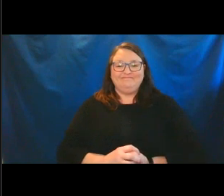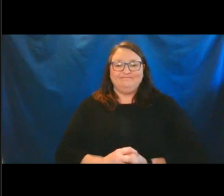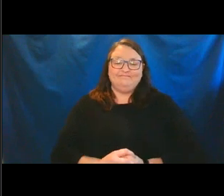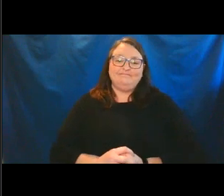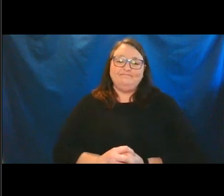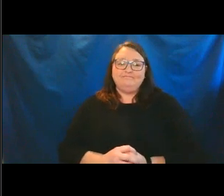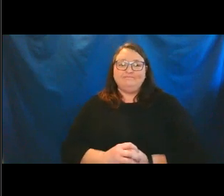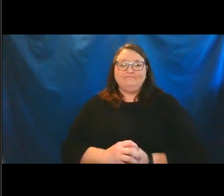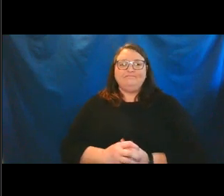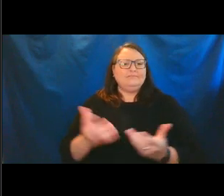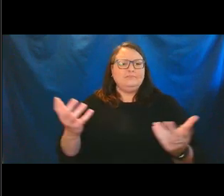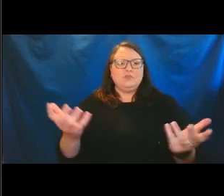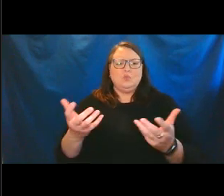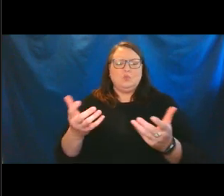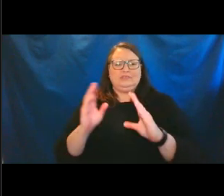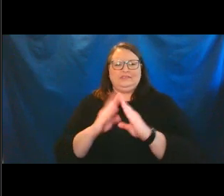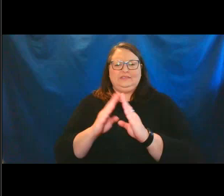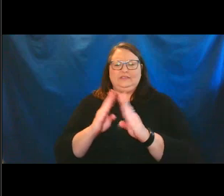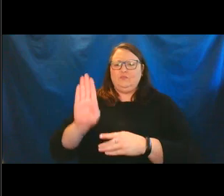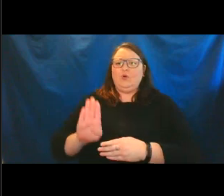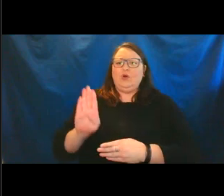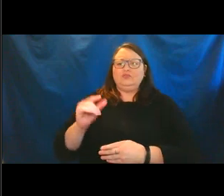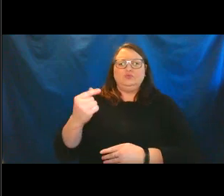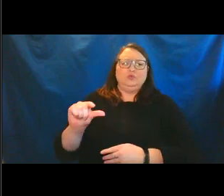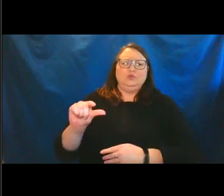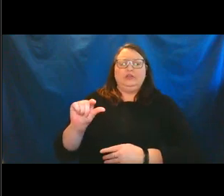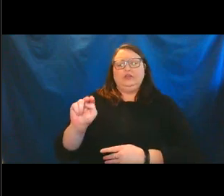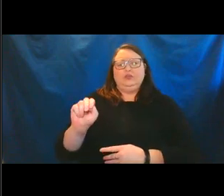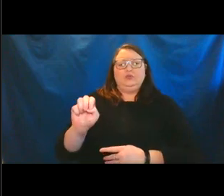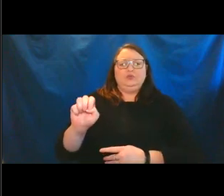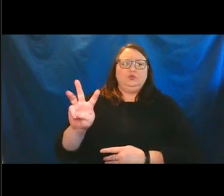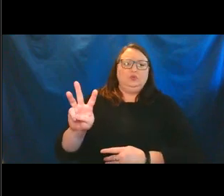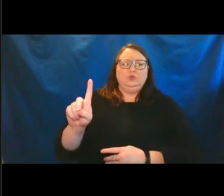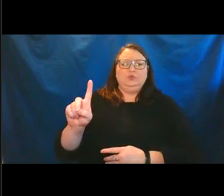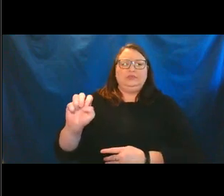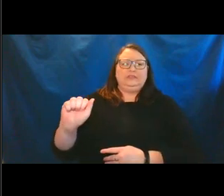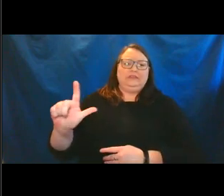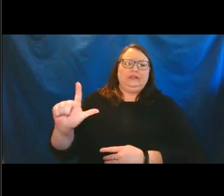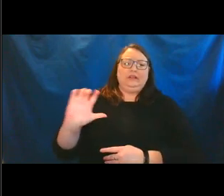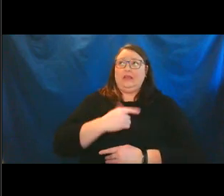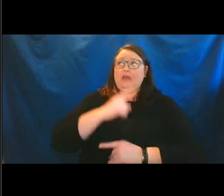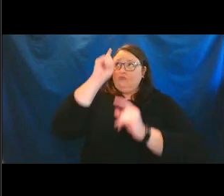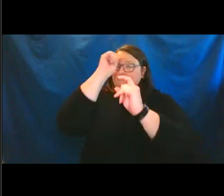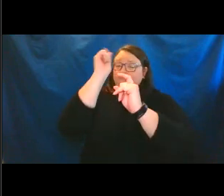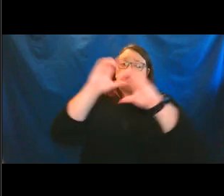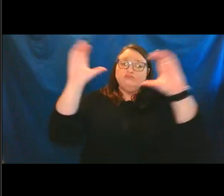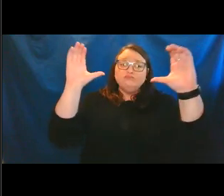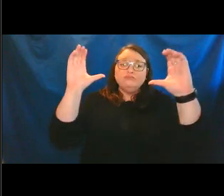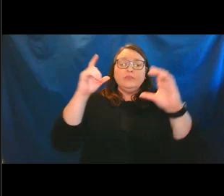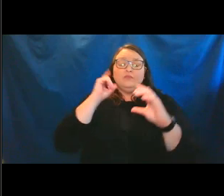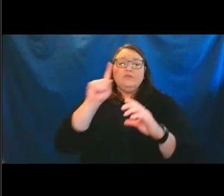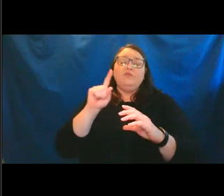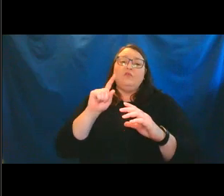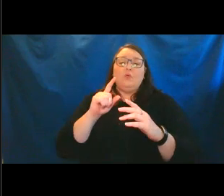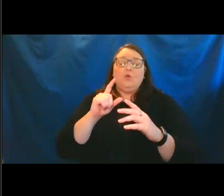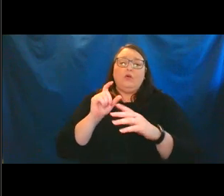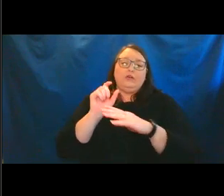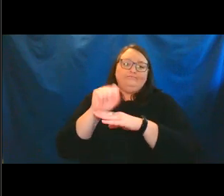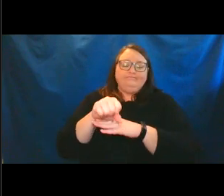So, what is the City of Boston's Green New Deal? It is our vision for tackling the climate crisis